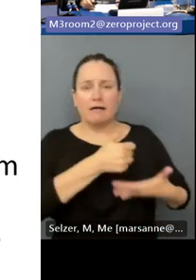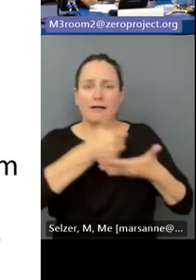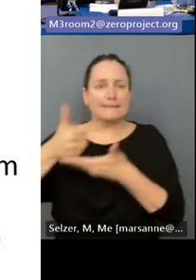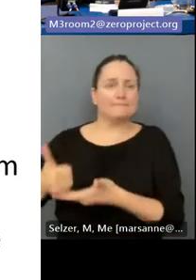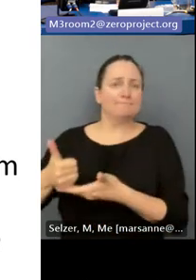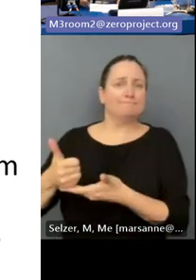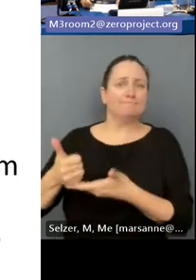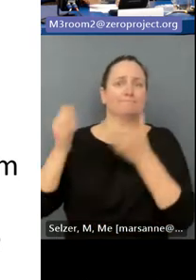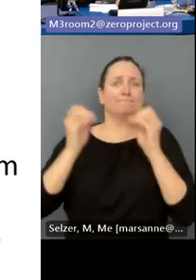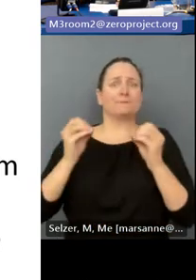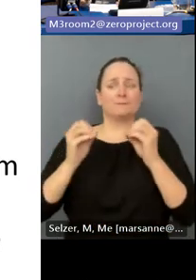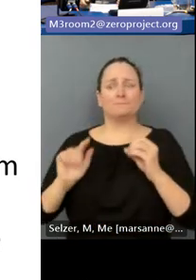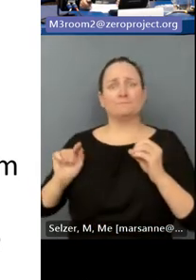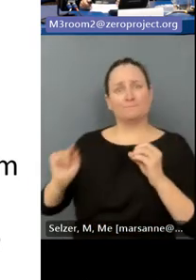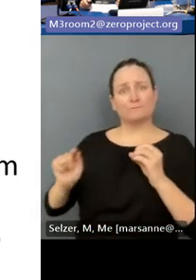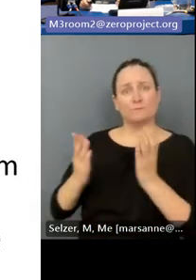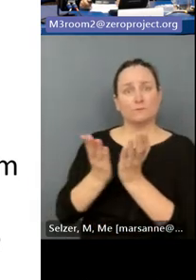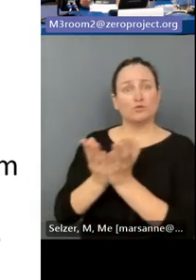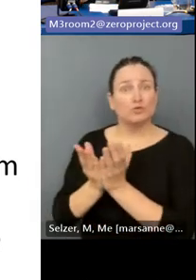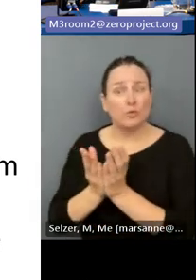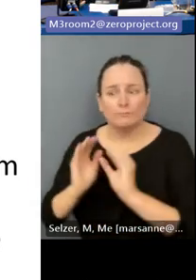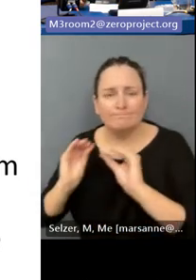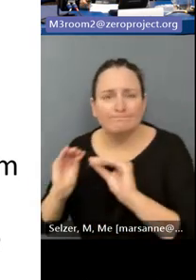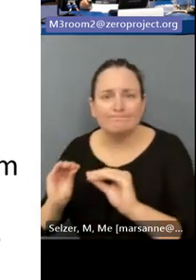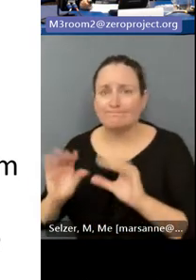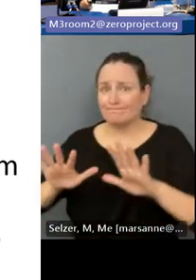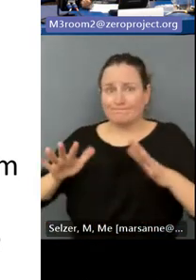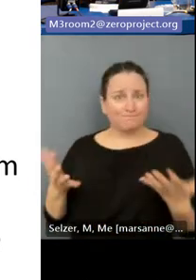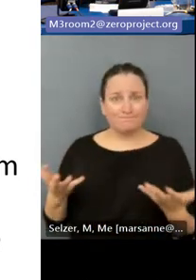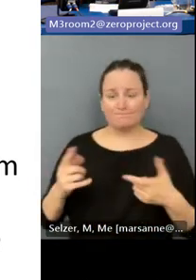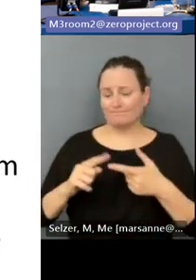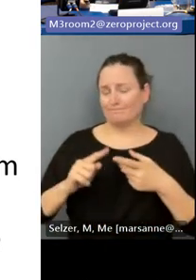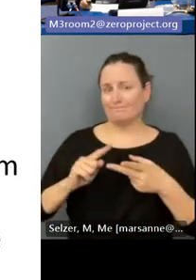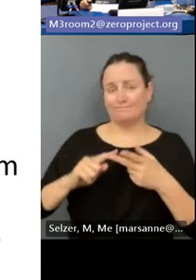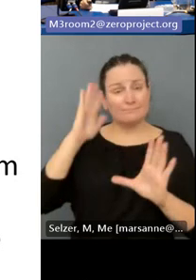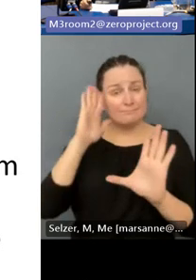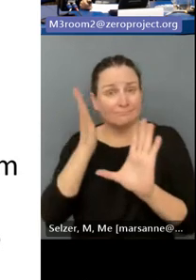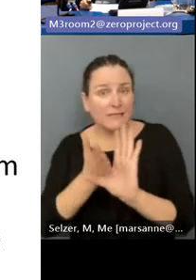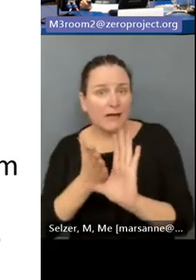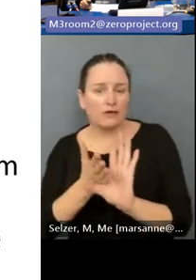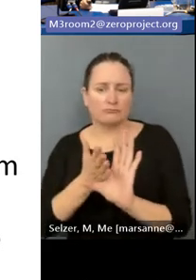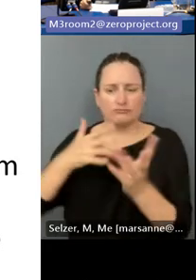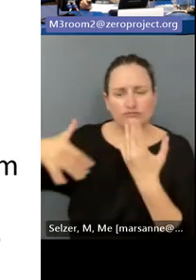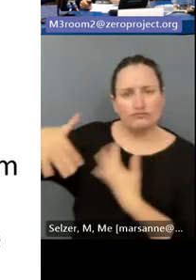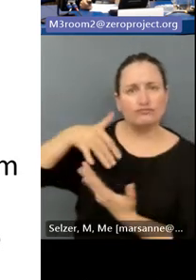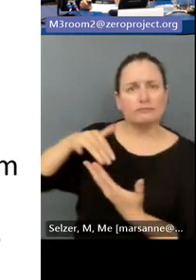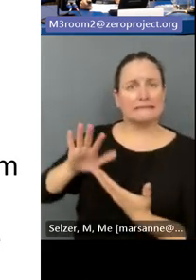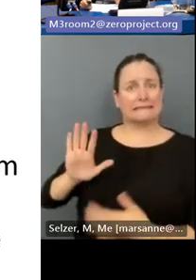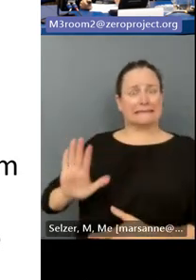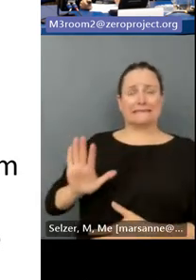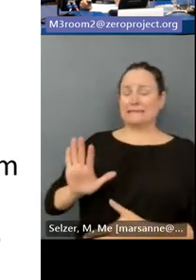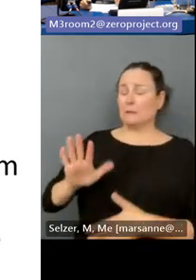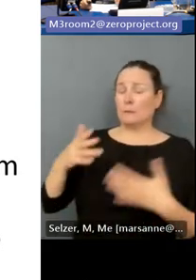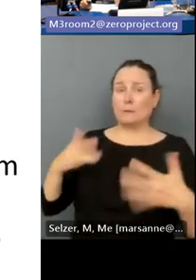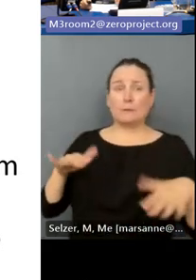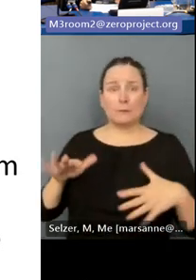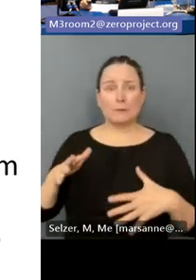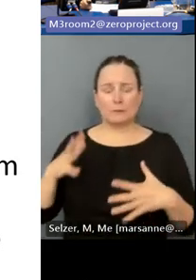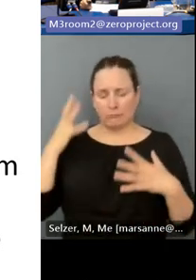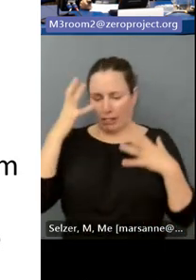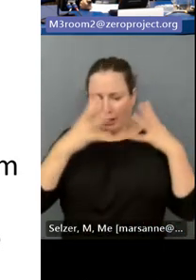with their children with educational issues, psychosocial issues, a whole range of issues. The need was very high during that transition